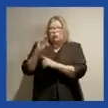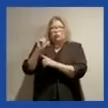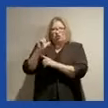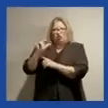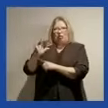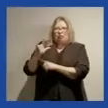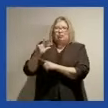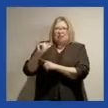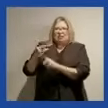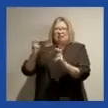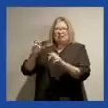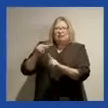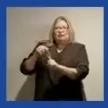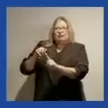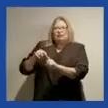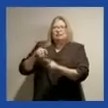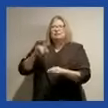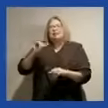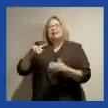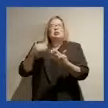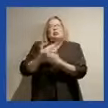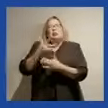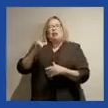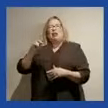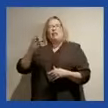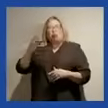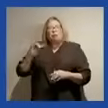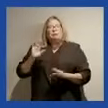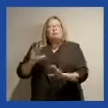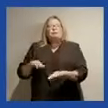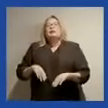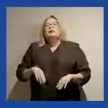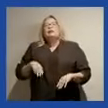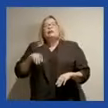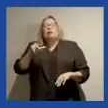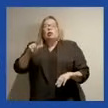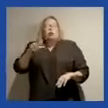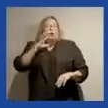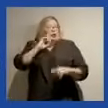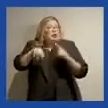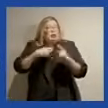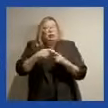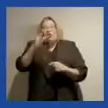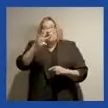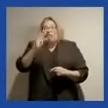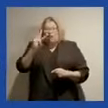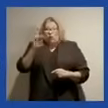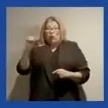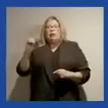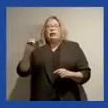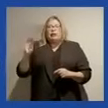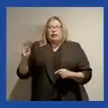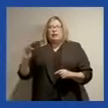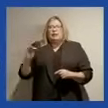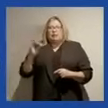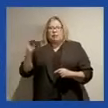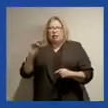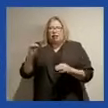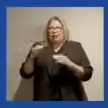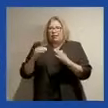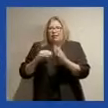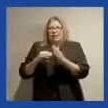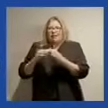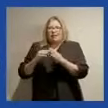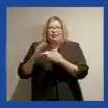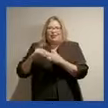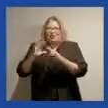I wanted to highlight, and that's the resiliency of roughly 40 million Americans strong. It's the resiliency of a dream that